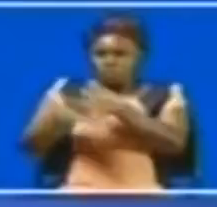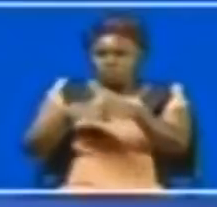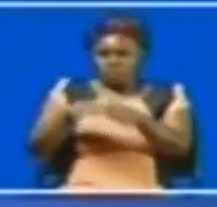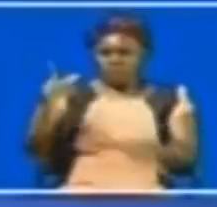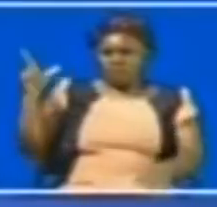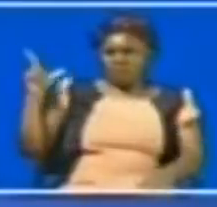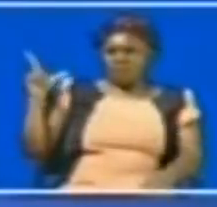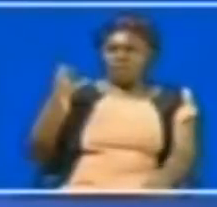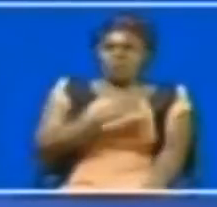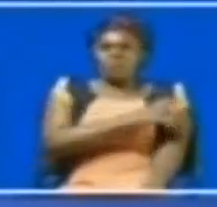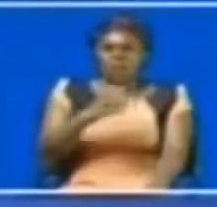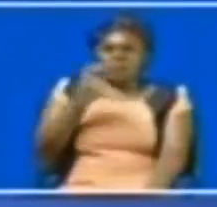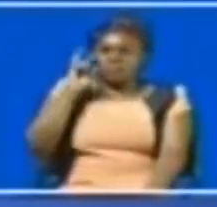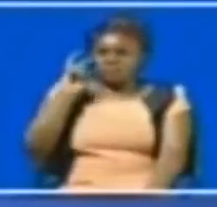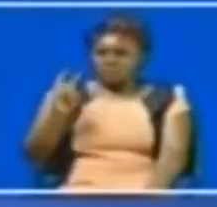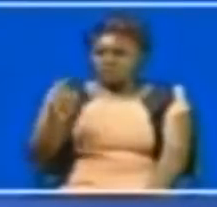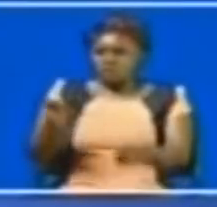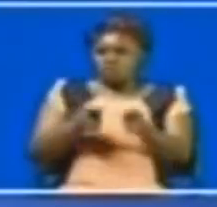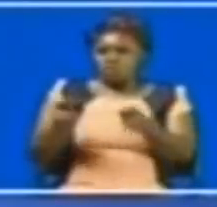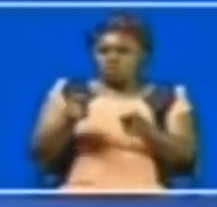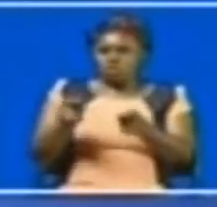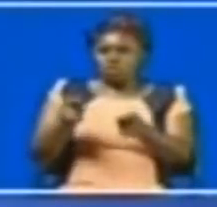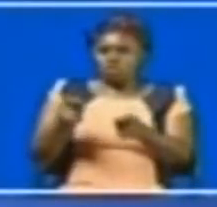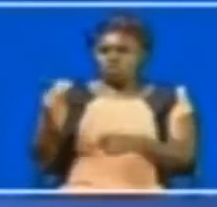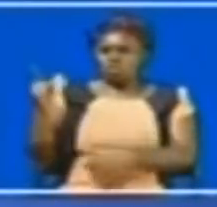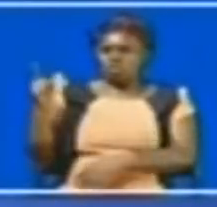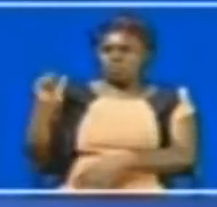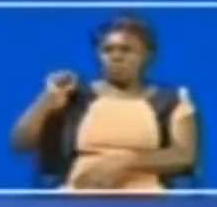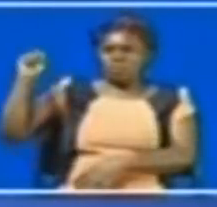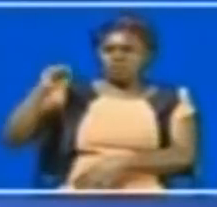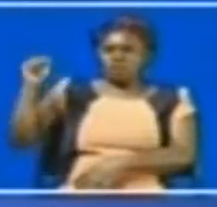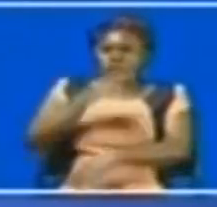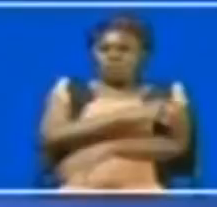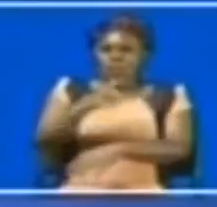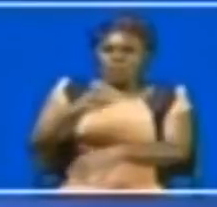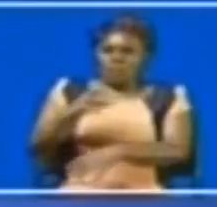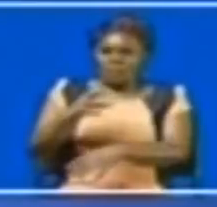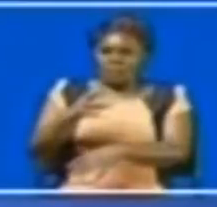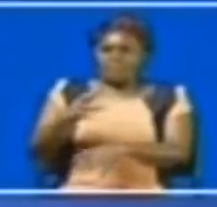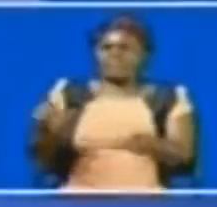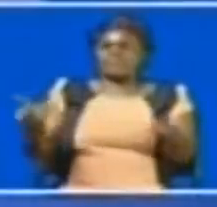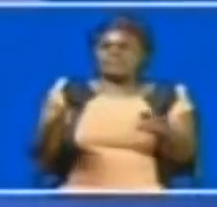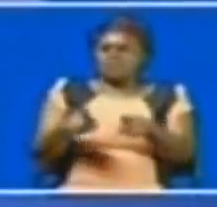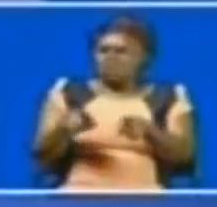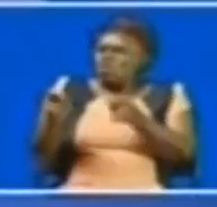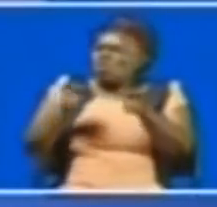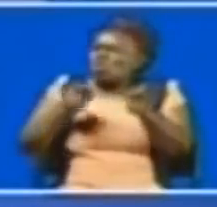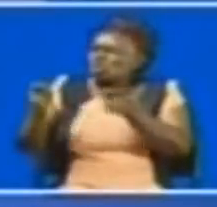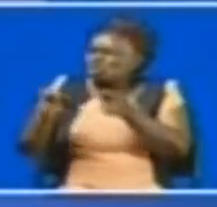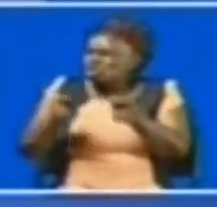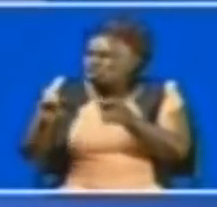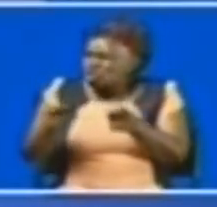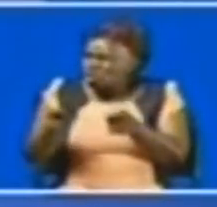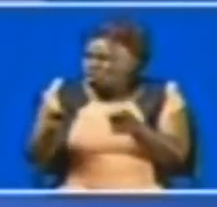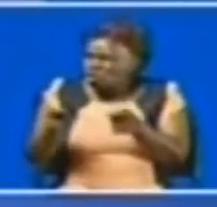power. I mean, if you look at it, we control access to political power. And given that situation... Is it control? I